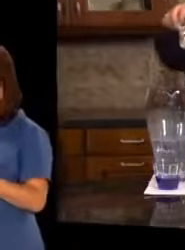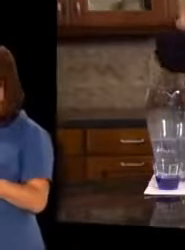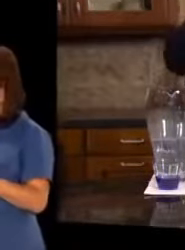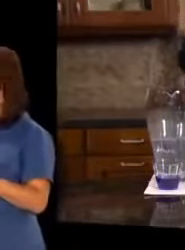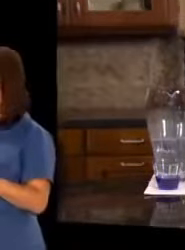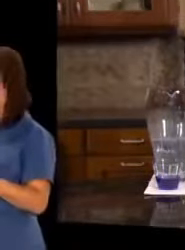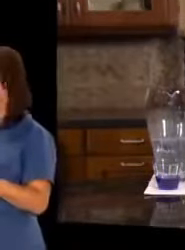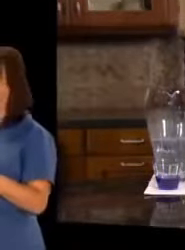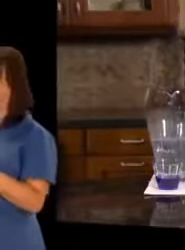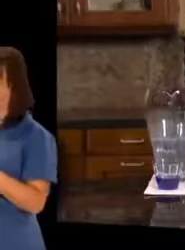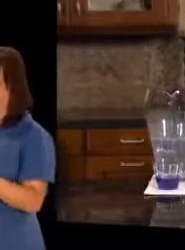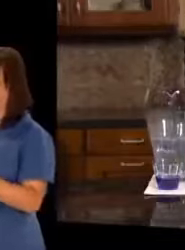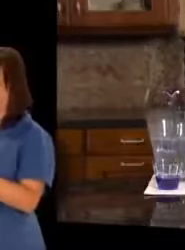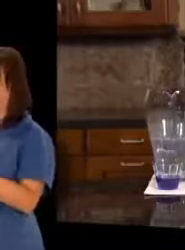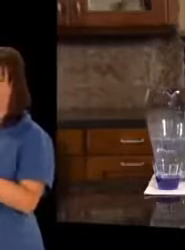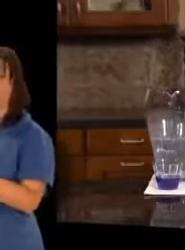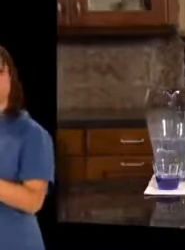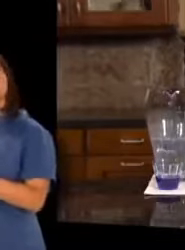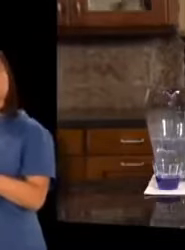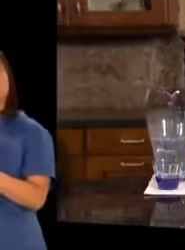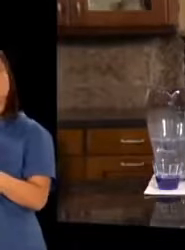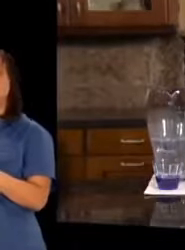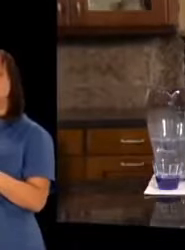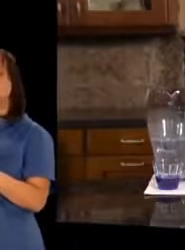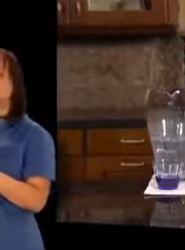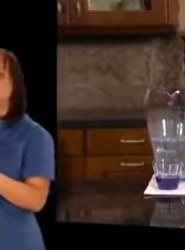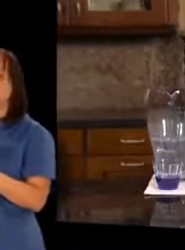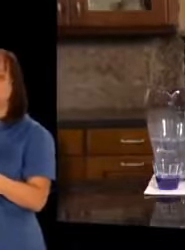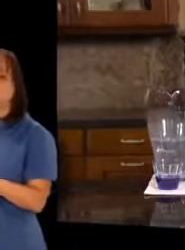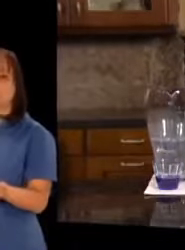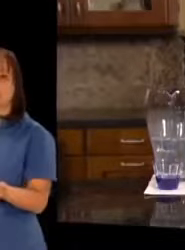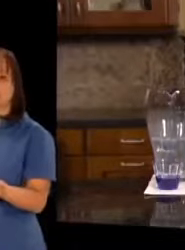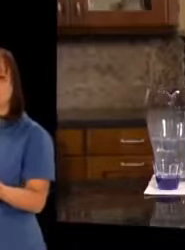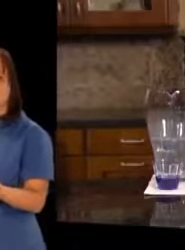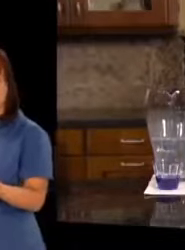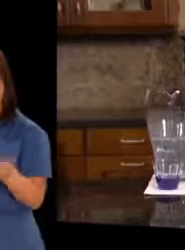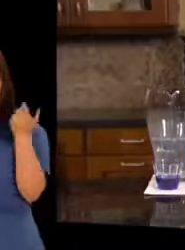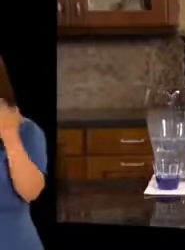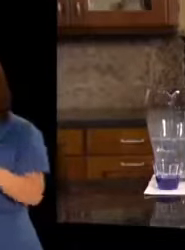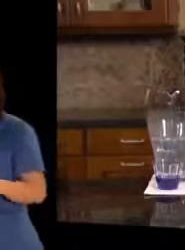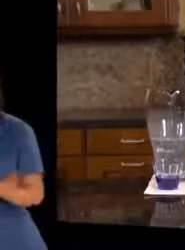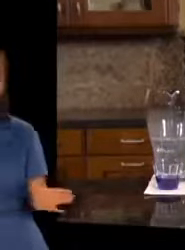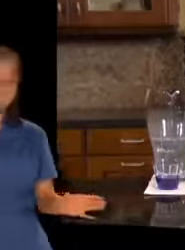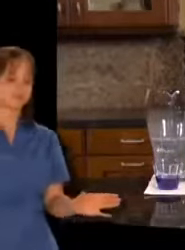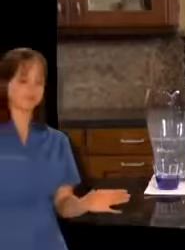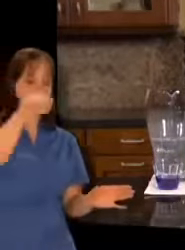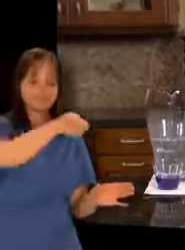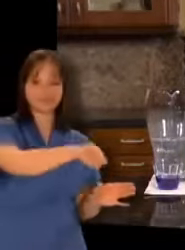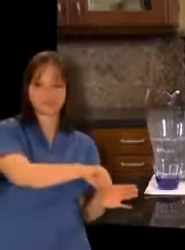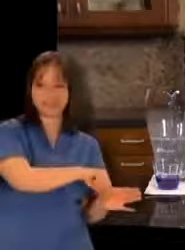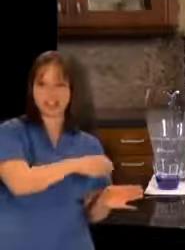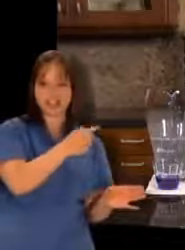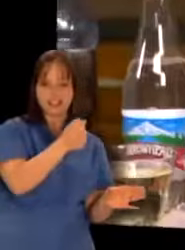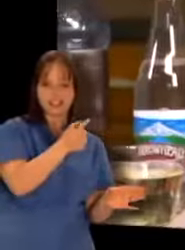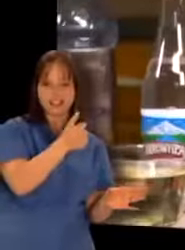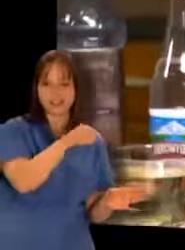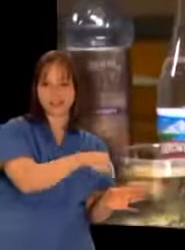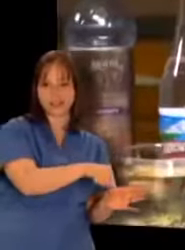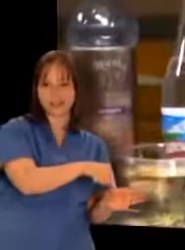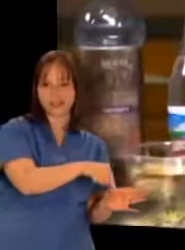right? Watch what happens. Now think about you're drinking this on a regular basis. Watch what happens when we just add a little bit of that.